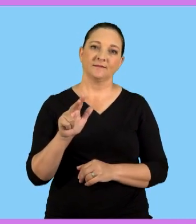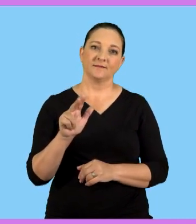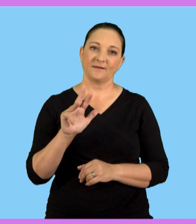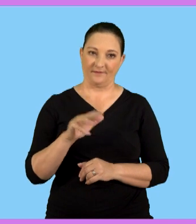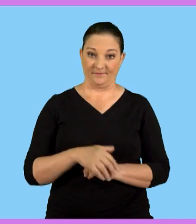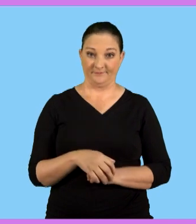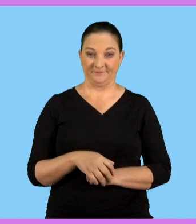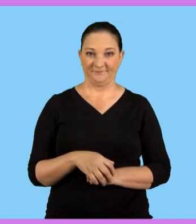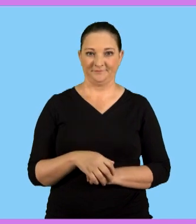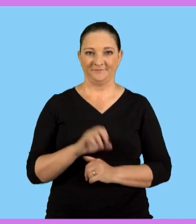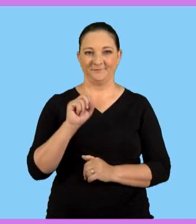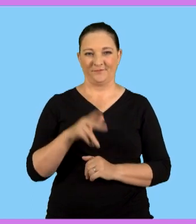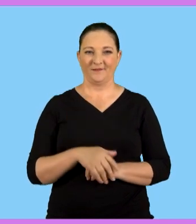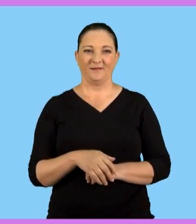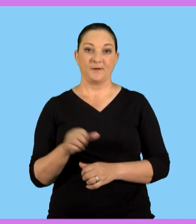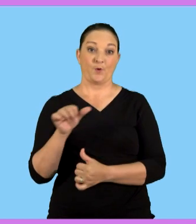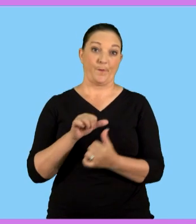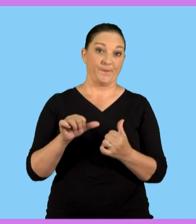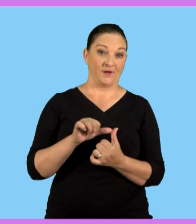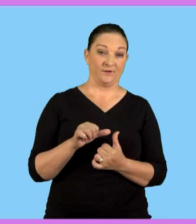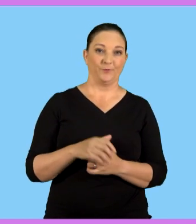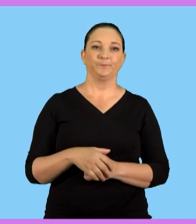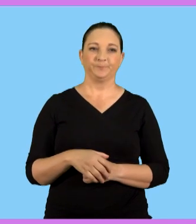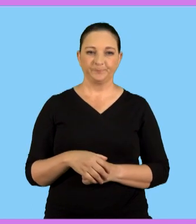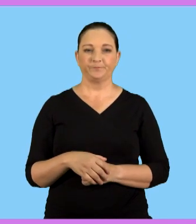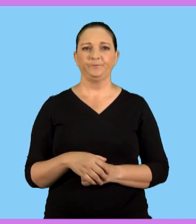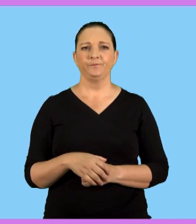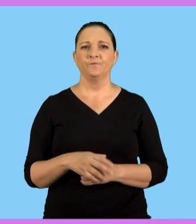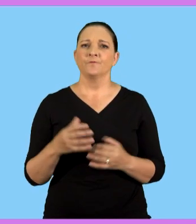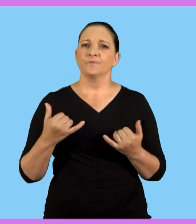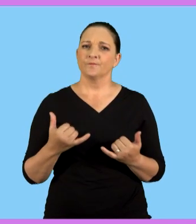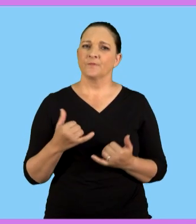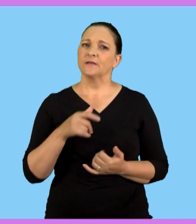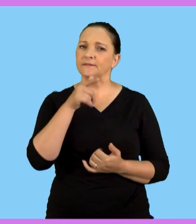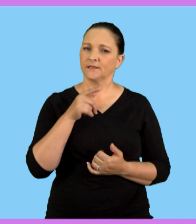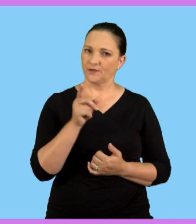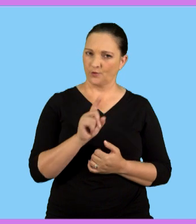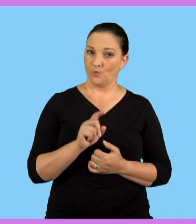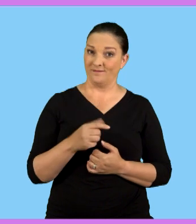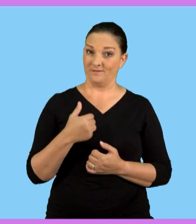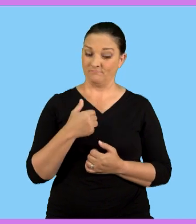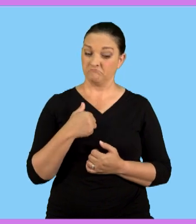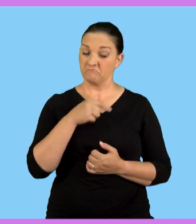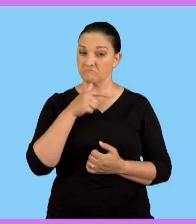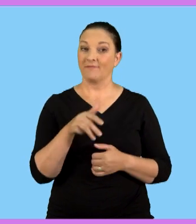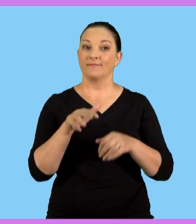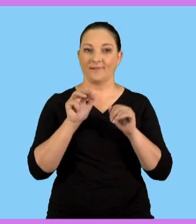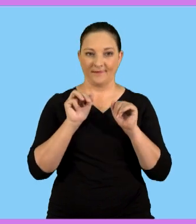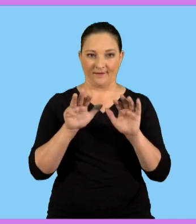8, and 9. Okay, let me just go back there. So therefore, we'll say we have 9